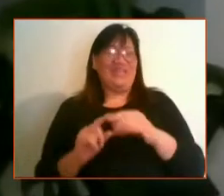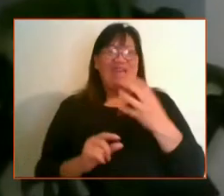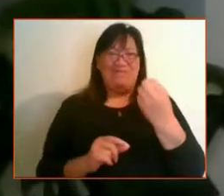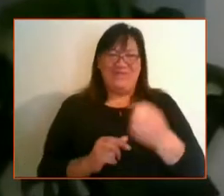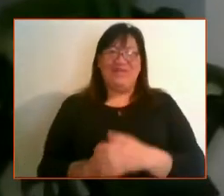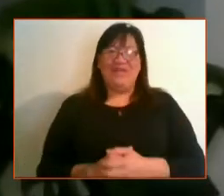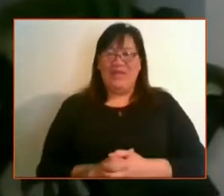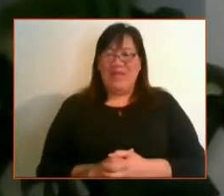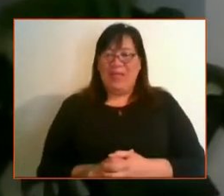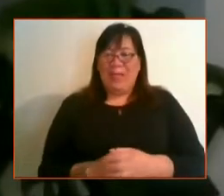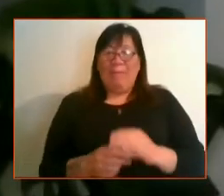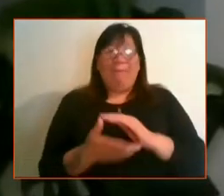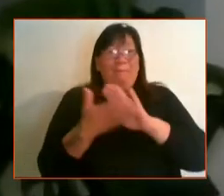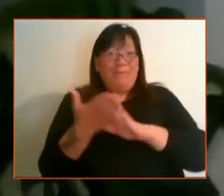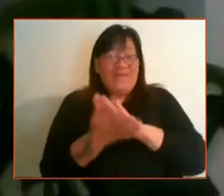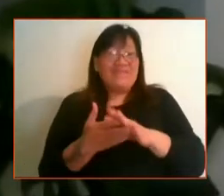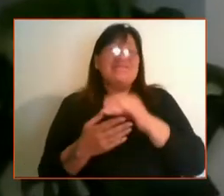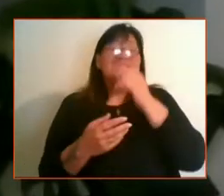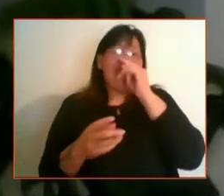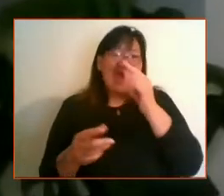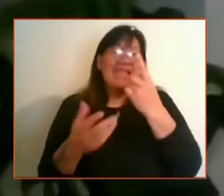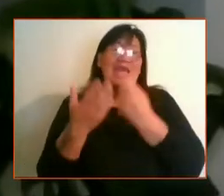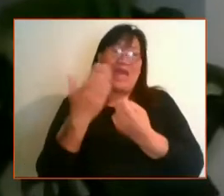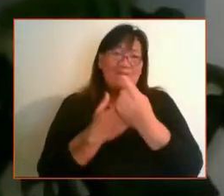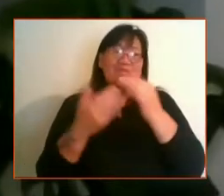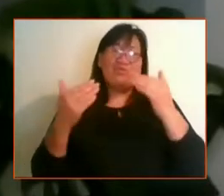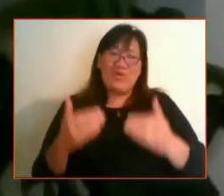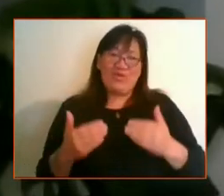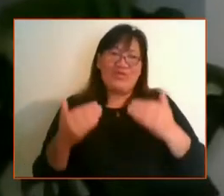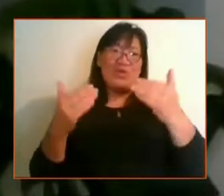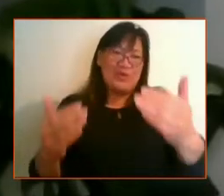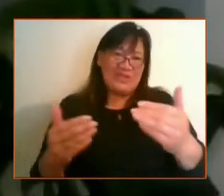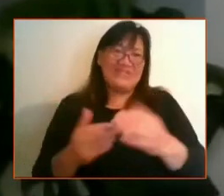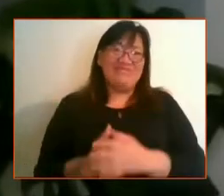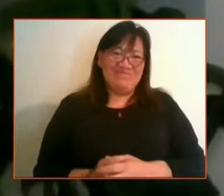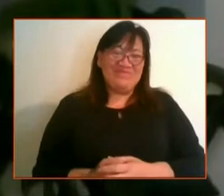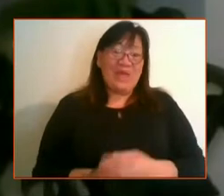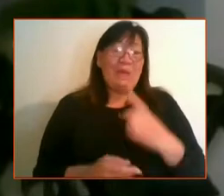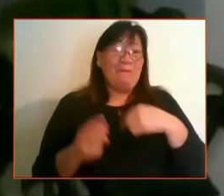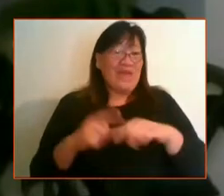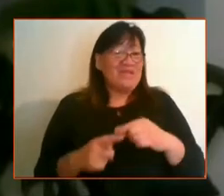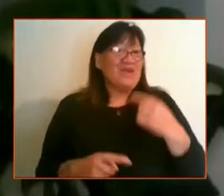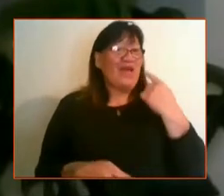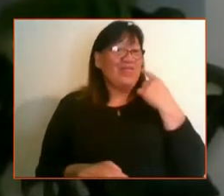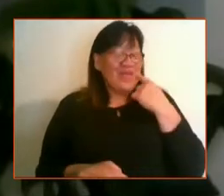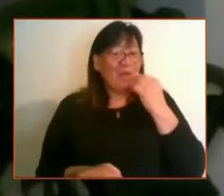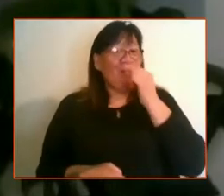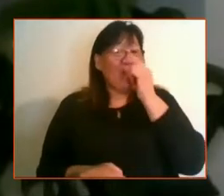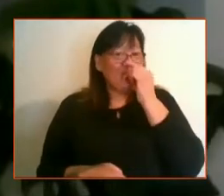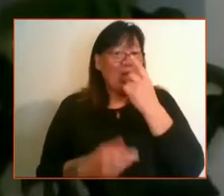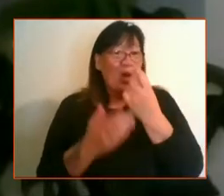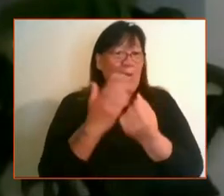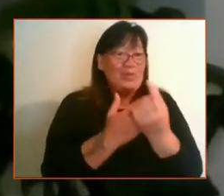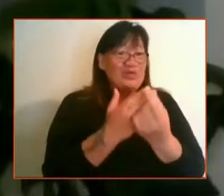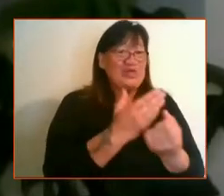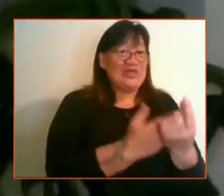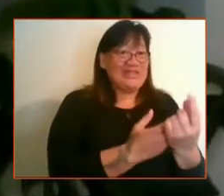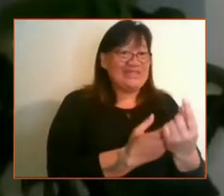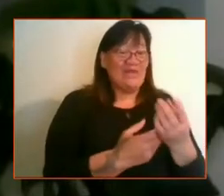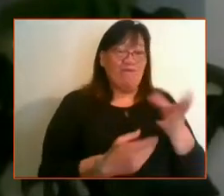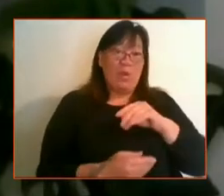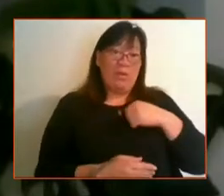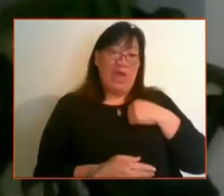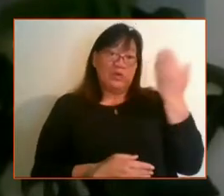that that happens moving forward. And therein, I think we also have an opportunity to not only in our schools